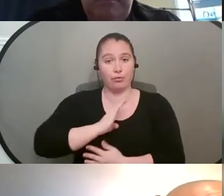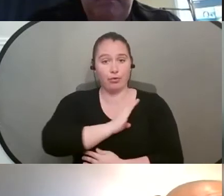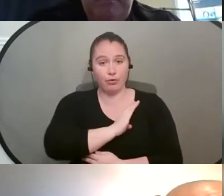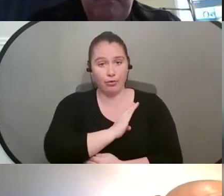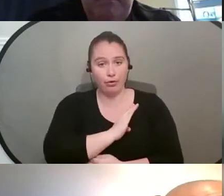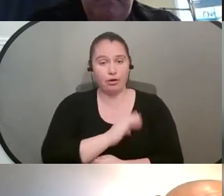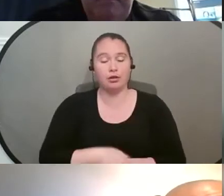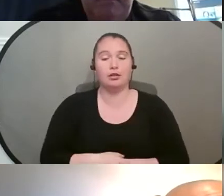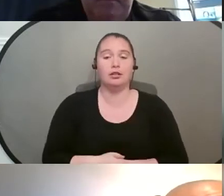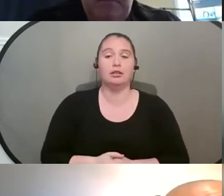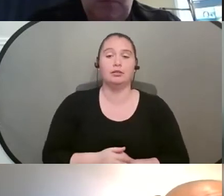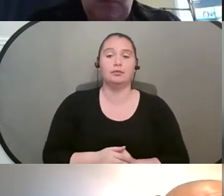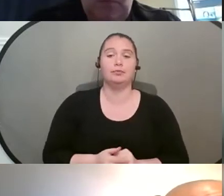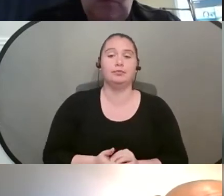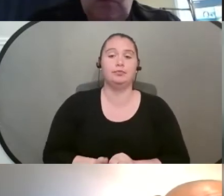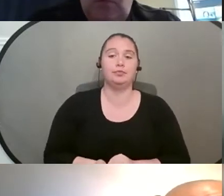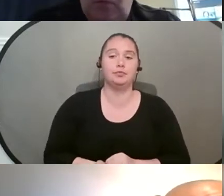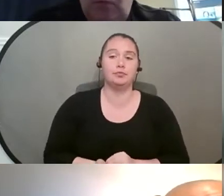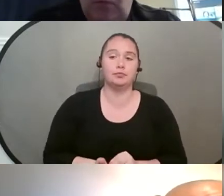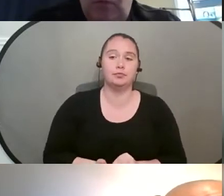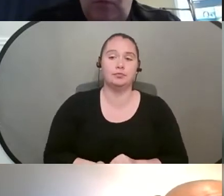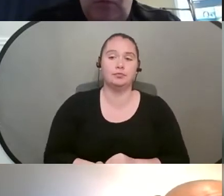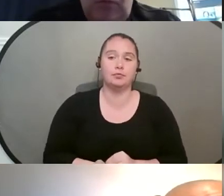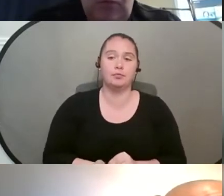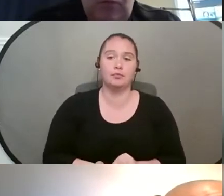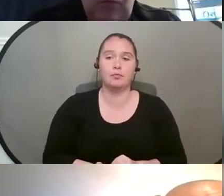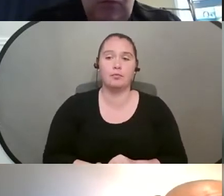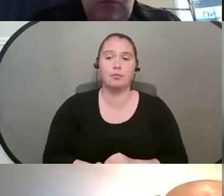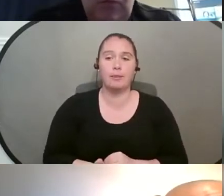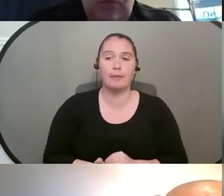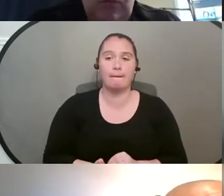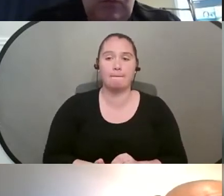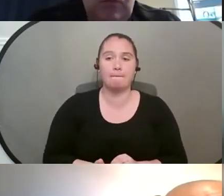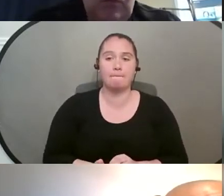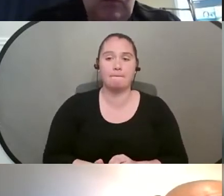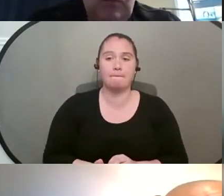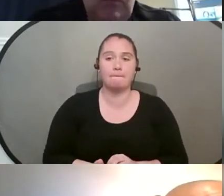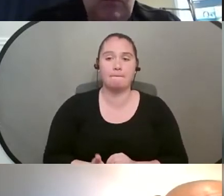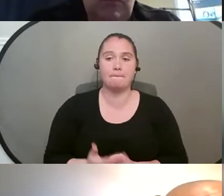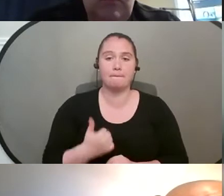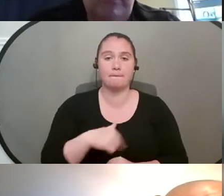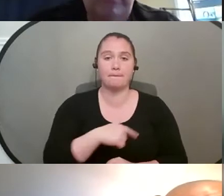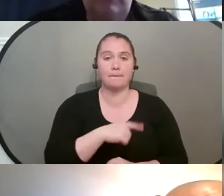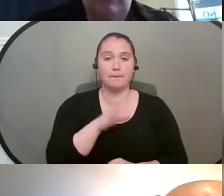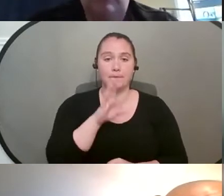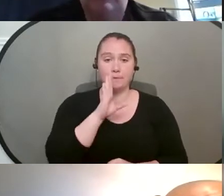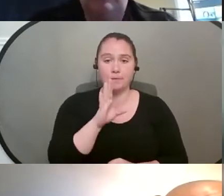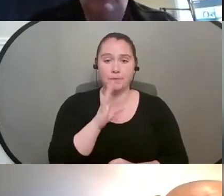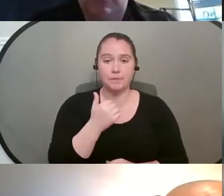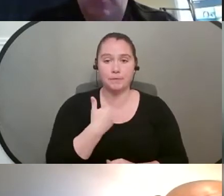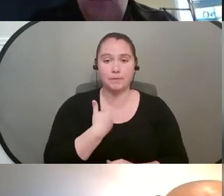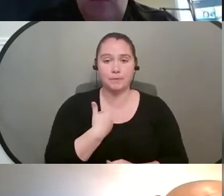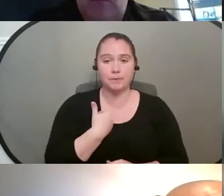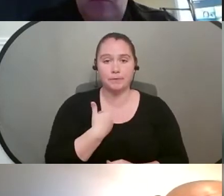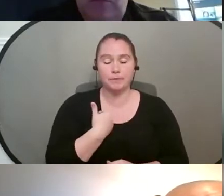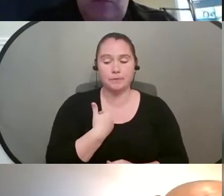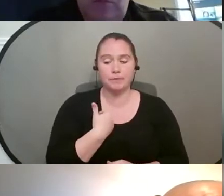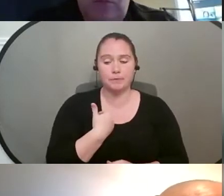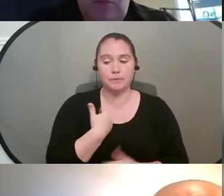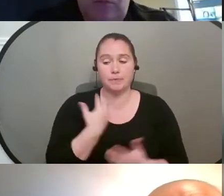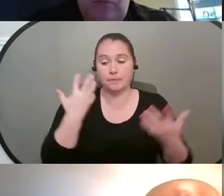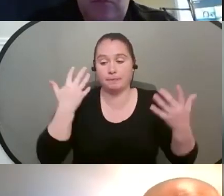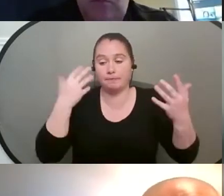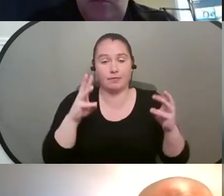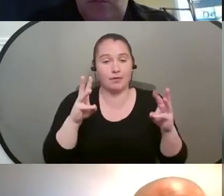so, we can just kind of have another, well, it's